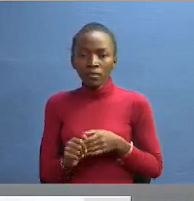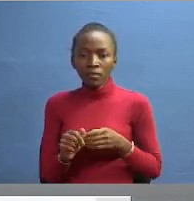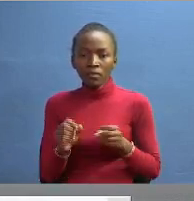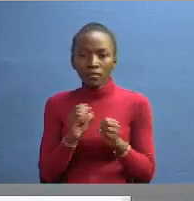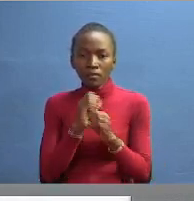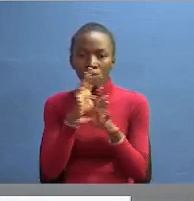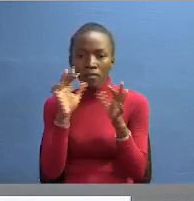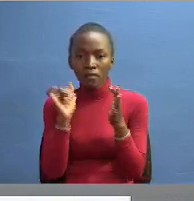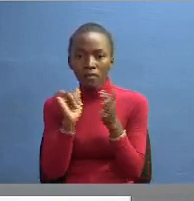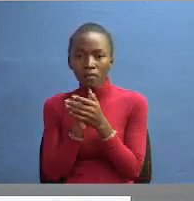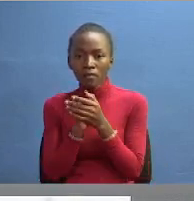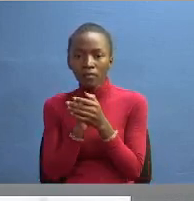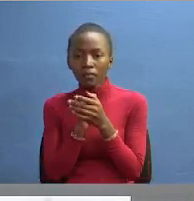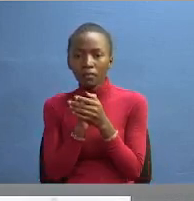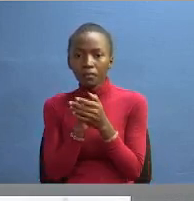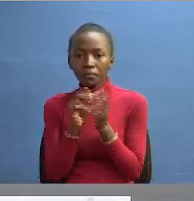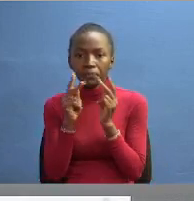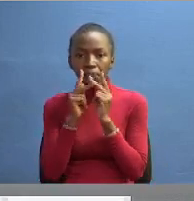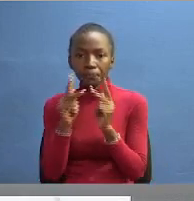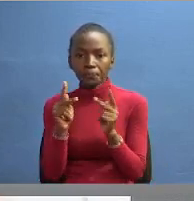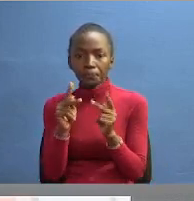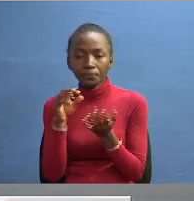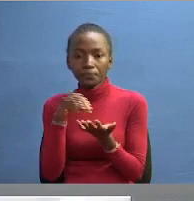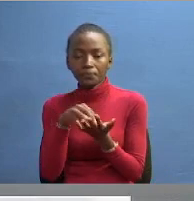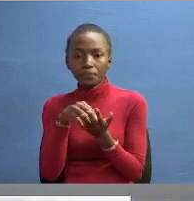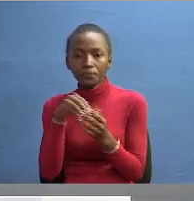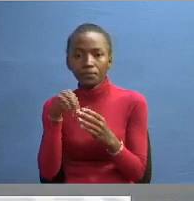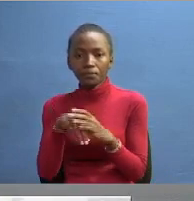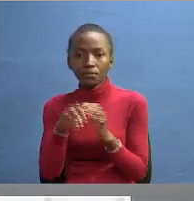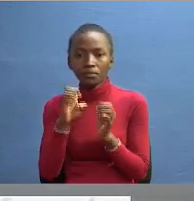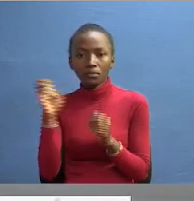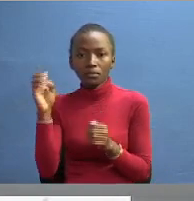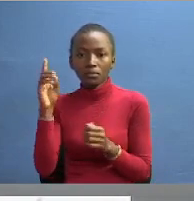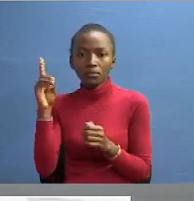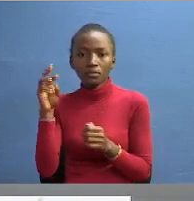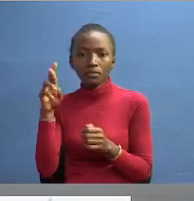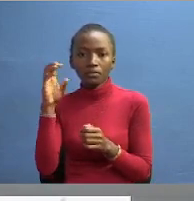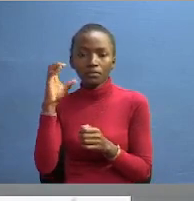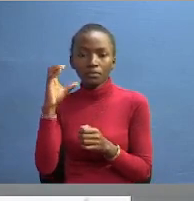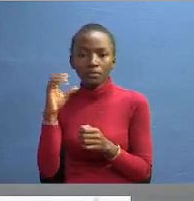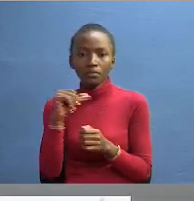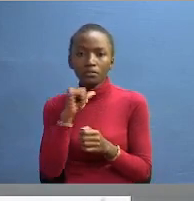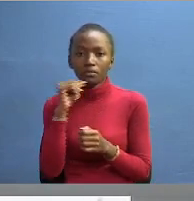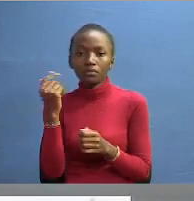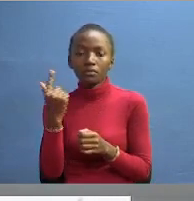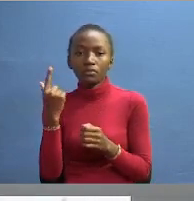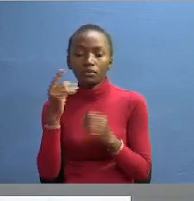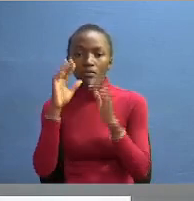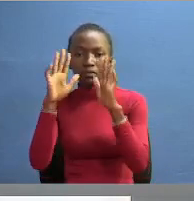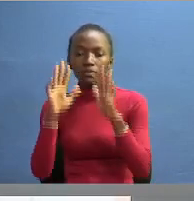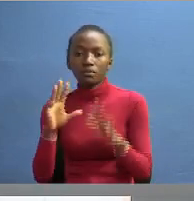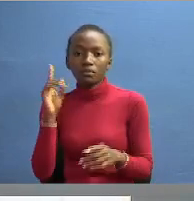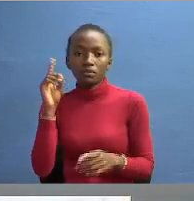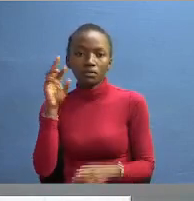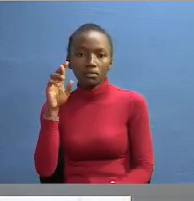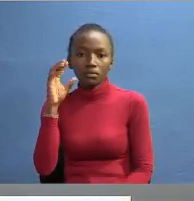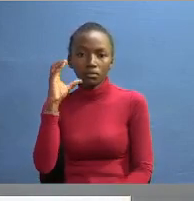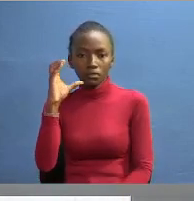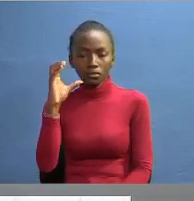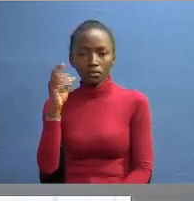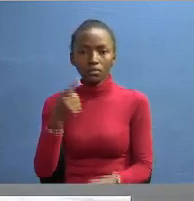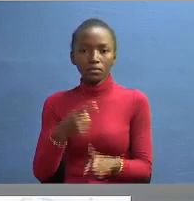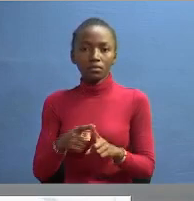the peace situation in the eastern DRC is not only of importance to the DRC, but is of importance to the entire